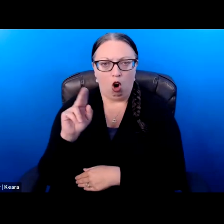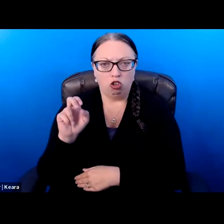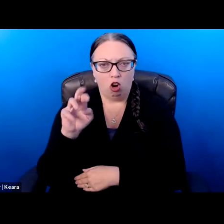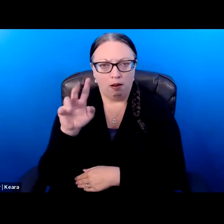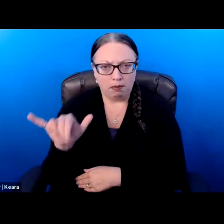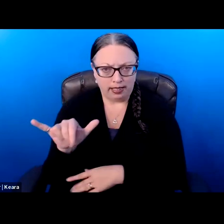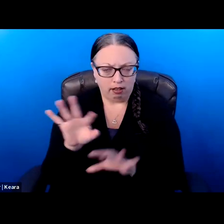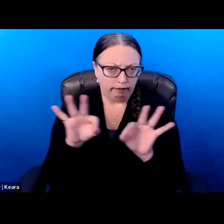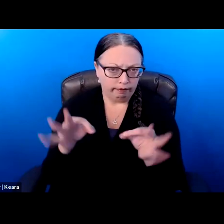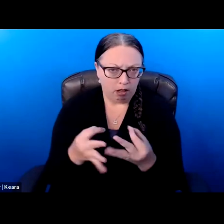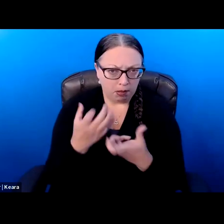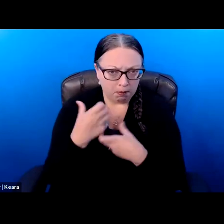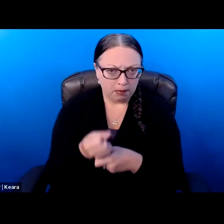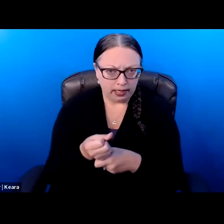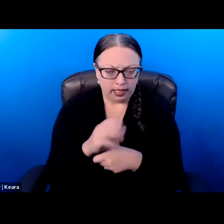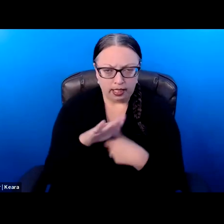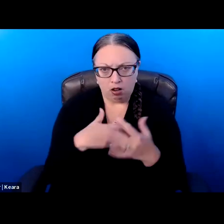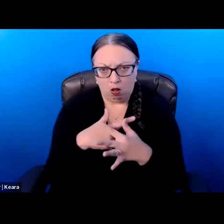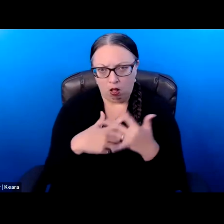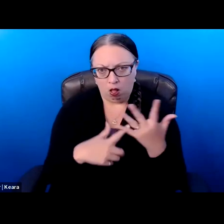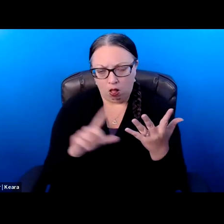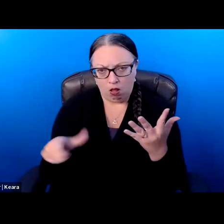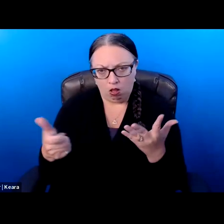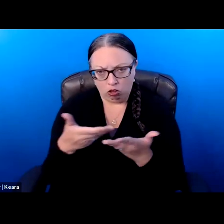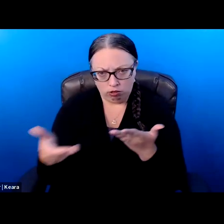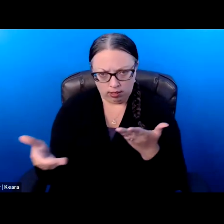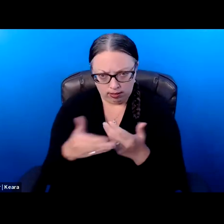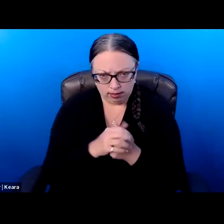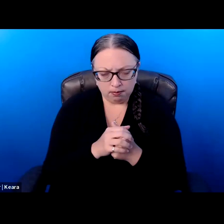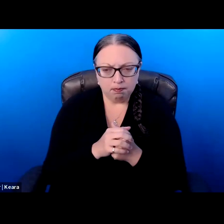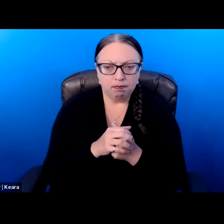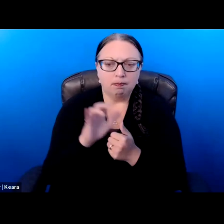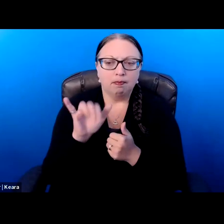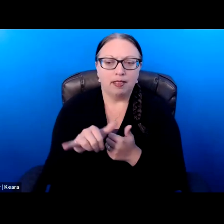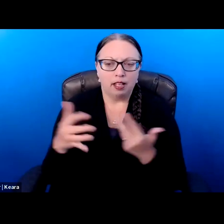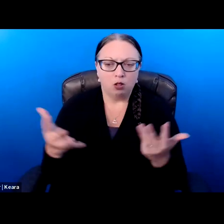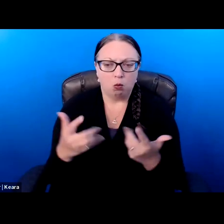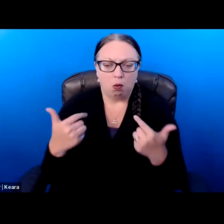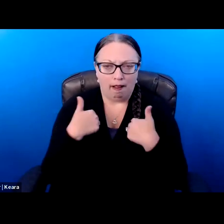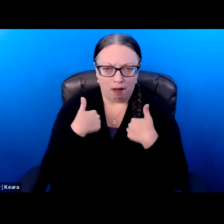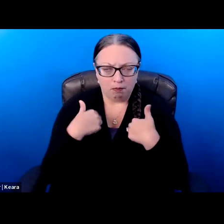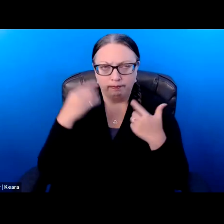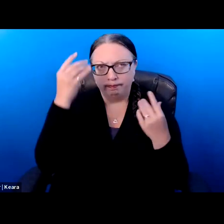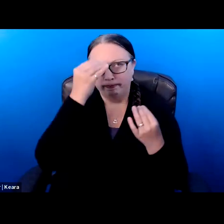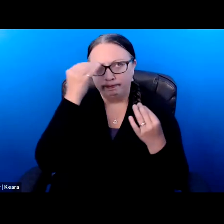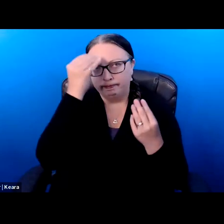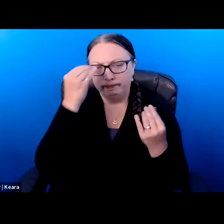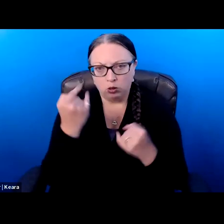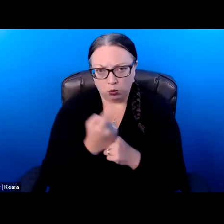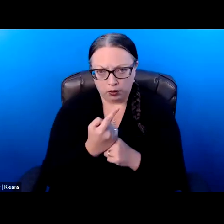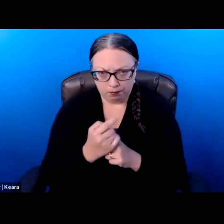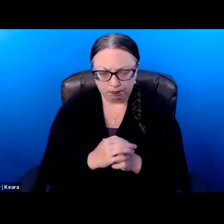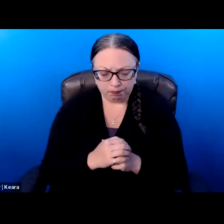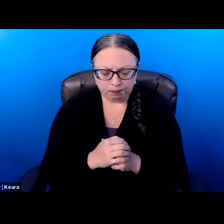family making, and all other things. That's what I'm sitting with today. I really want to take